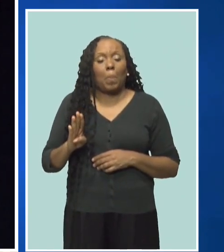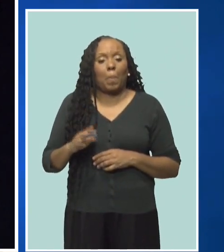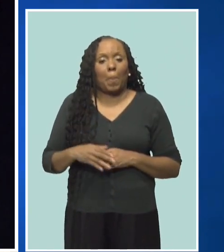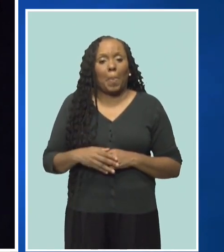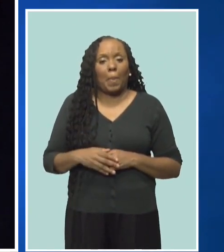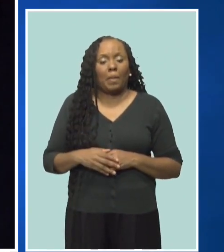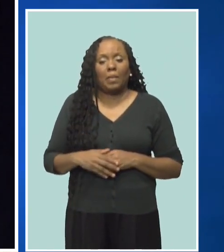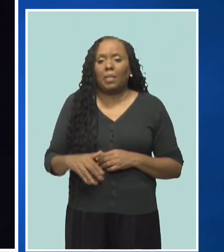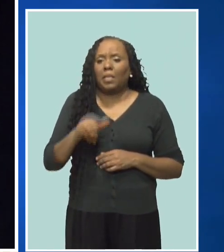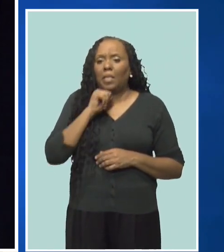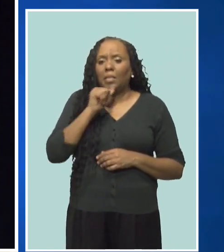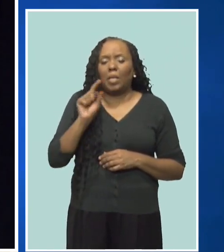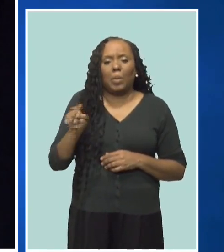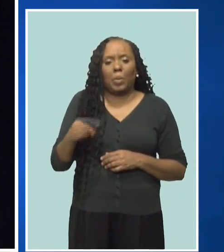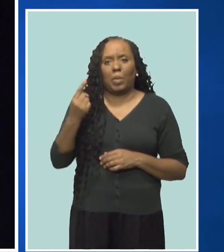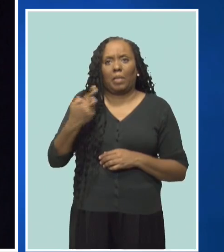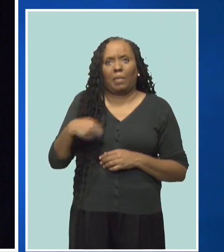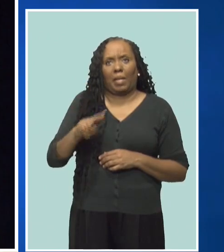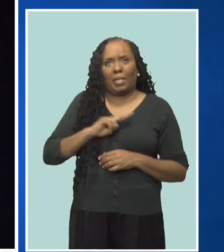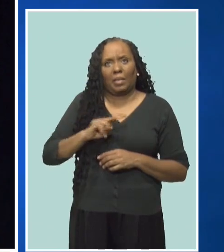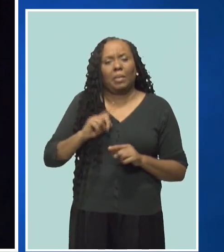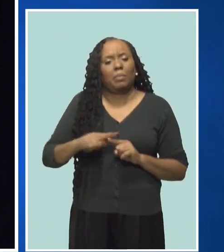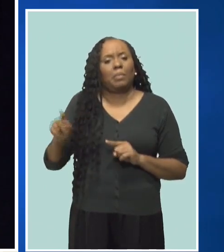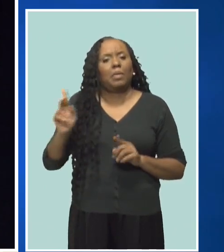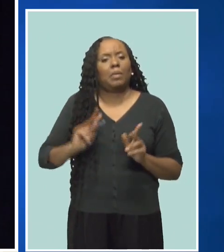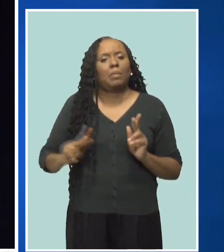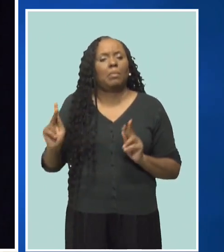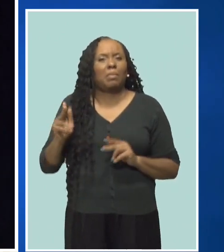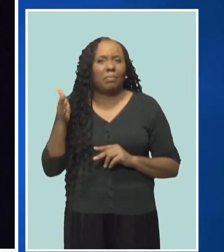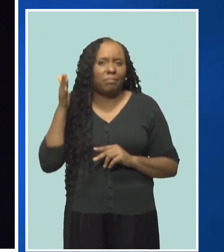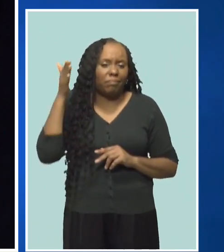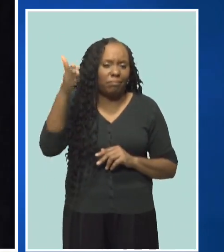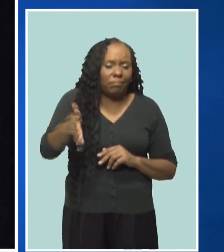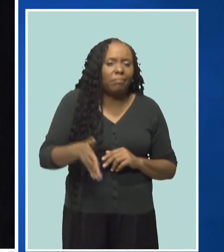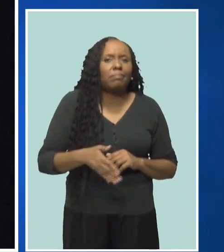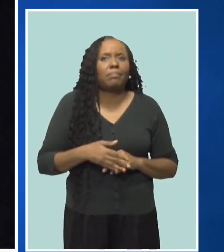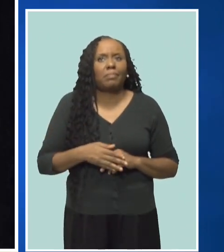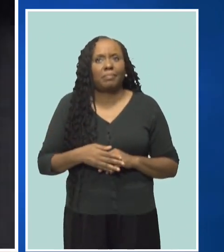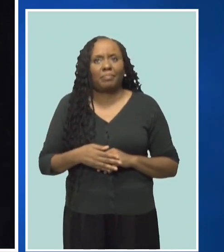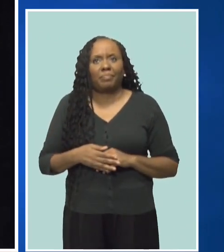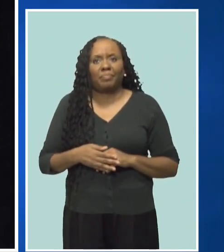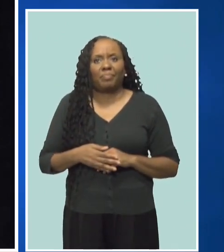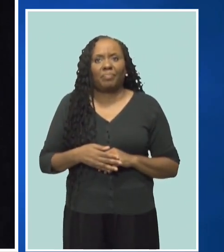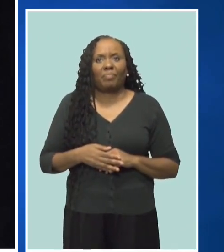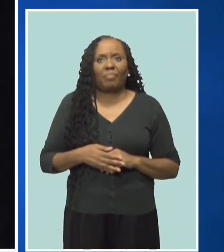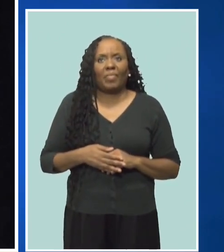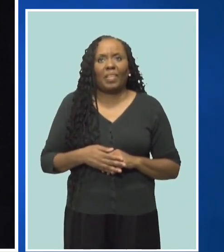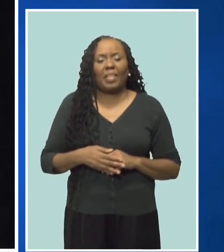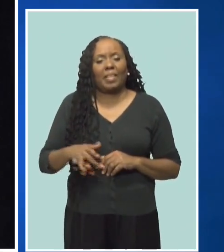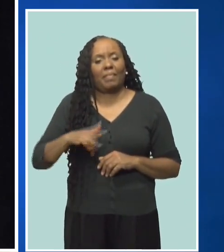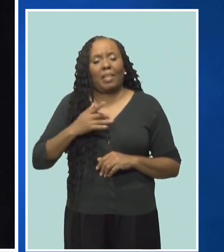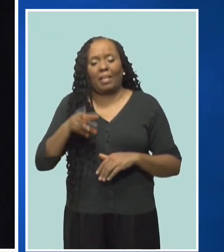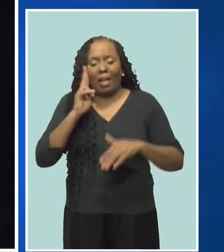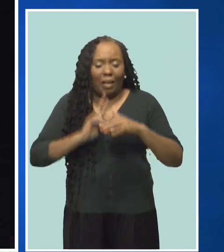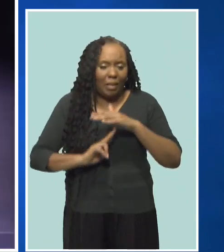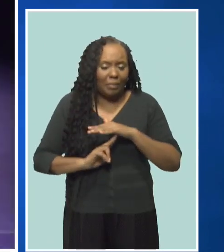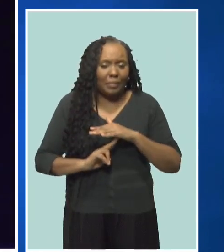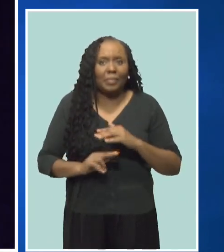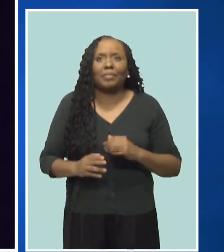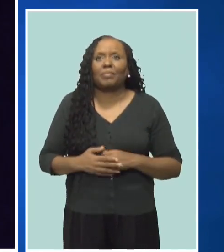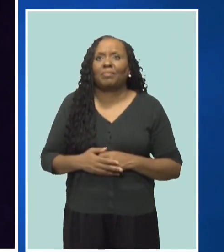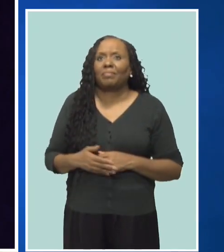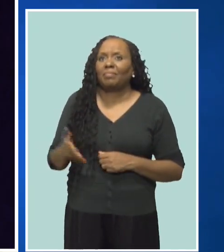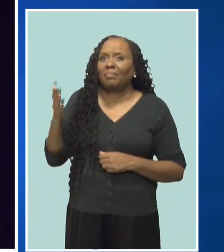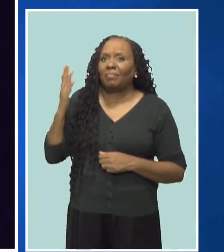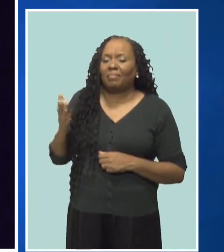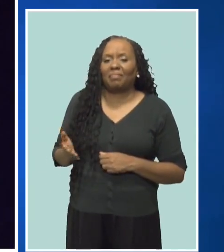even for us, but those that come behind us. Sir Trevor was humbled by the occasion. I'm just